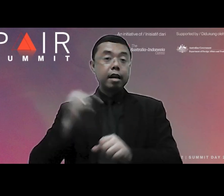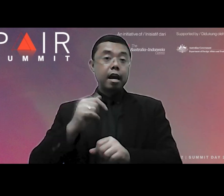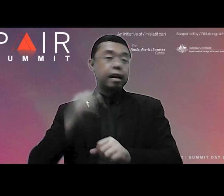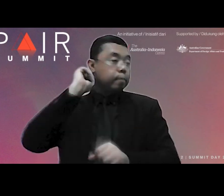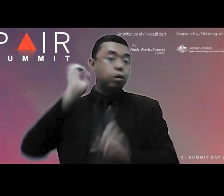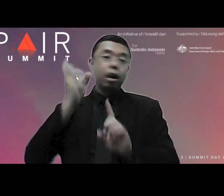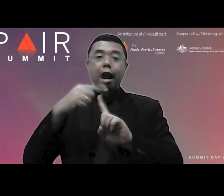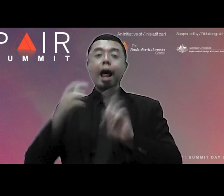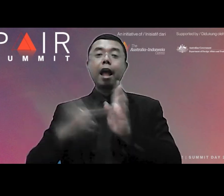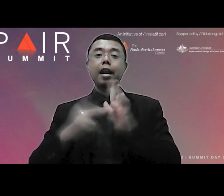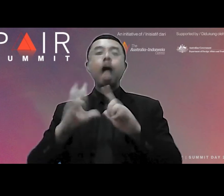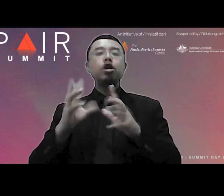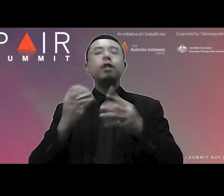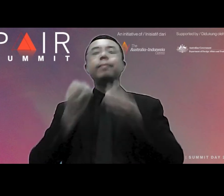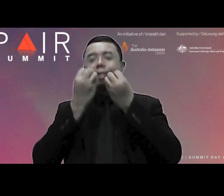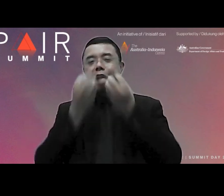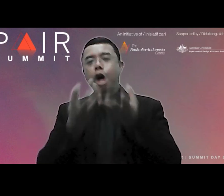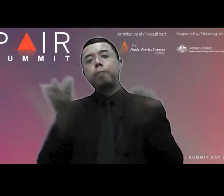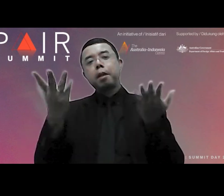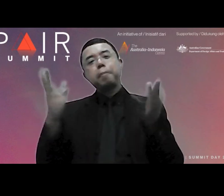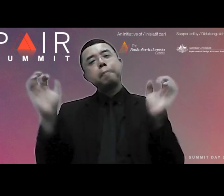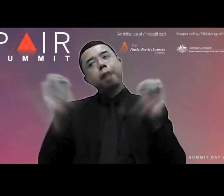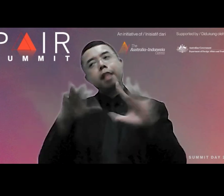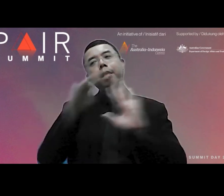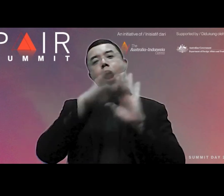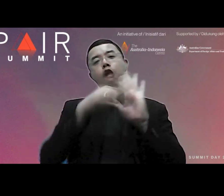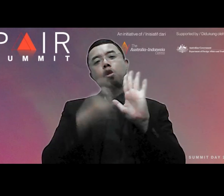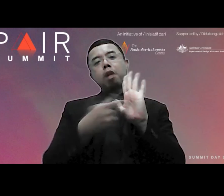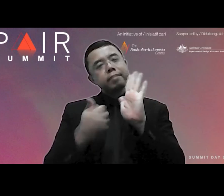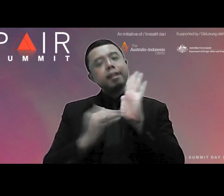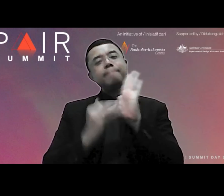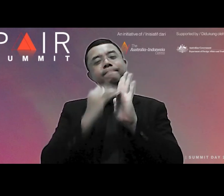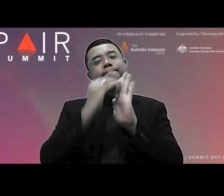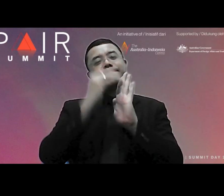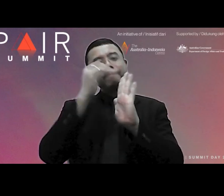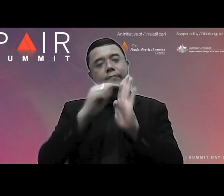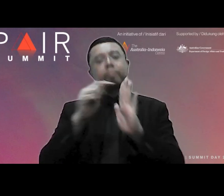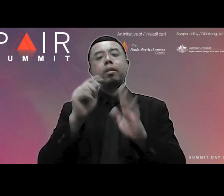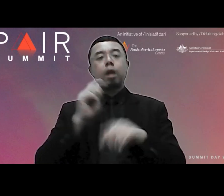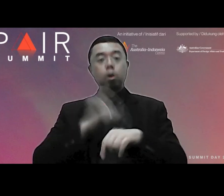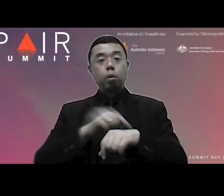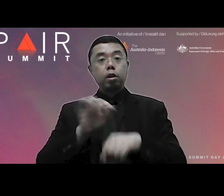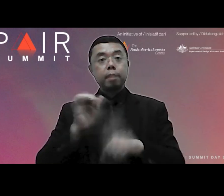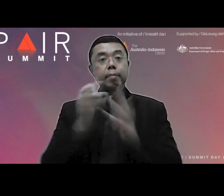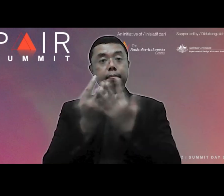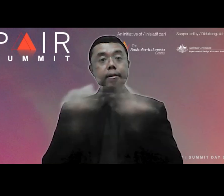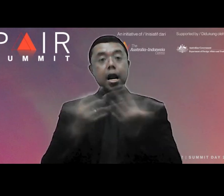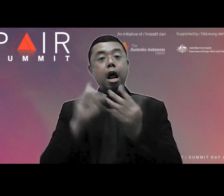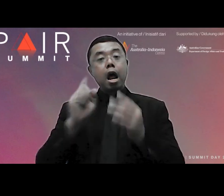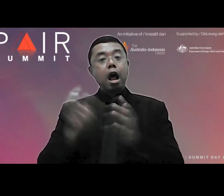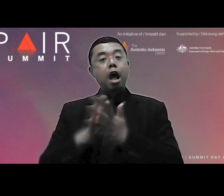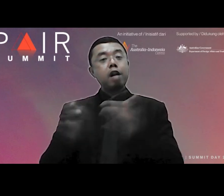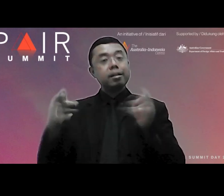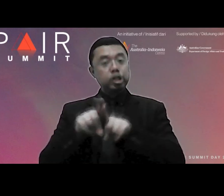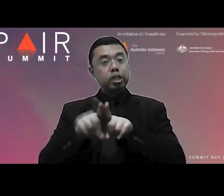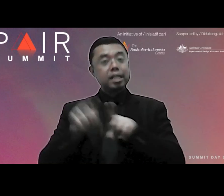these practices and policies can be improved. And at the same time, the public has also been required to adapt how they live and how